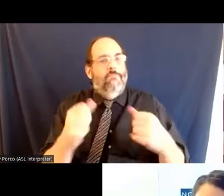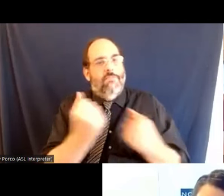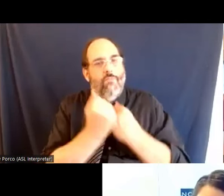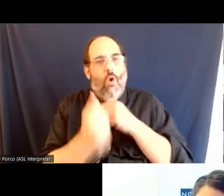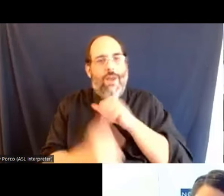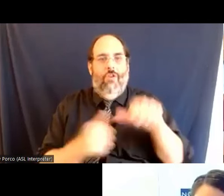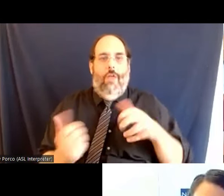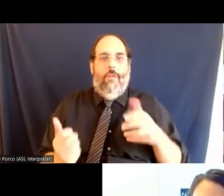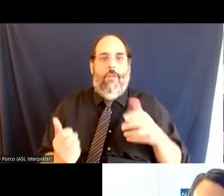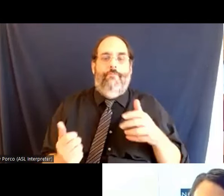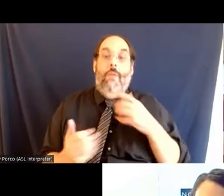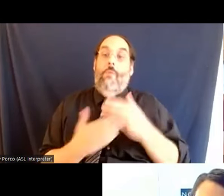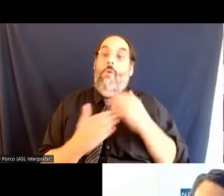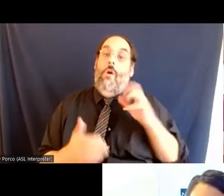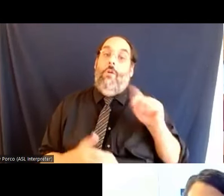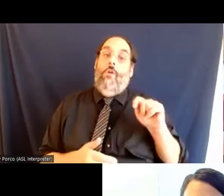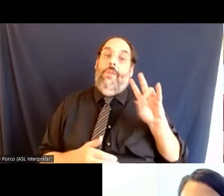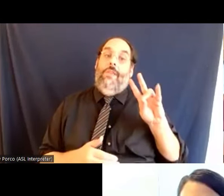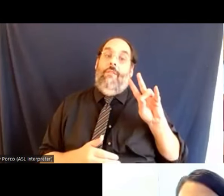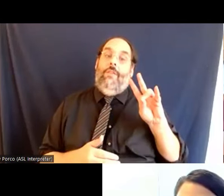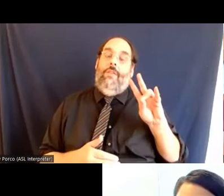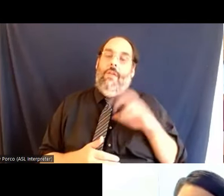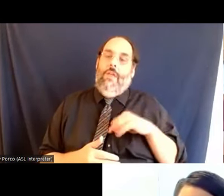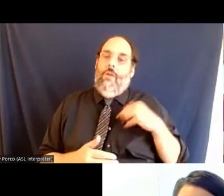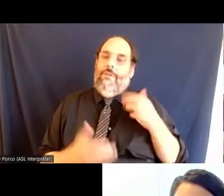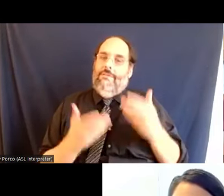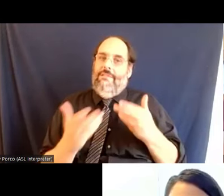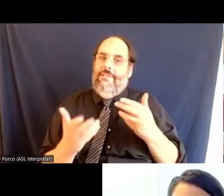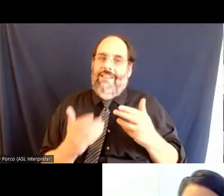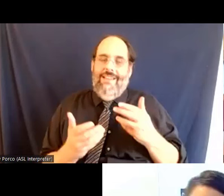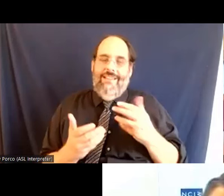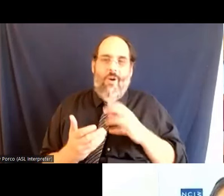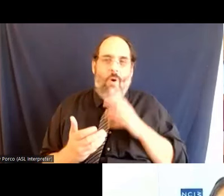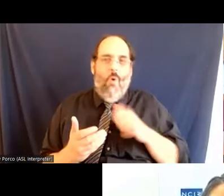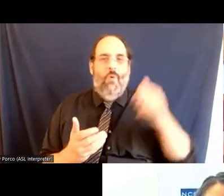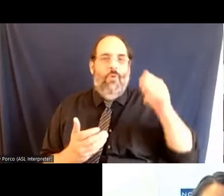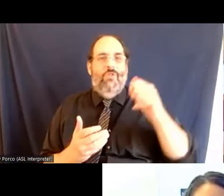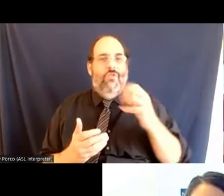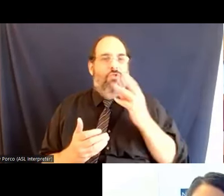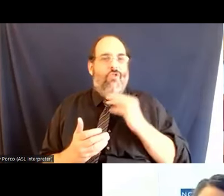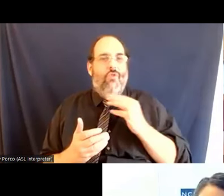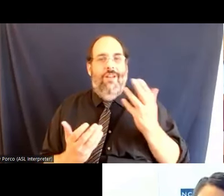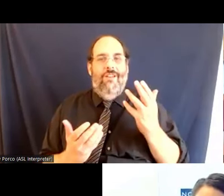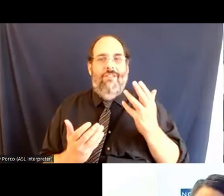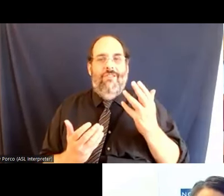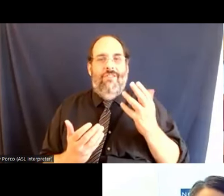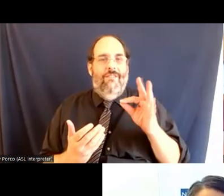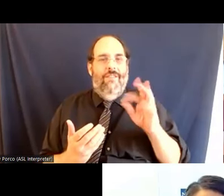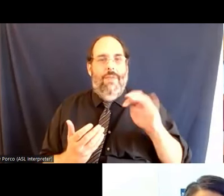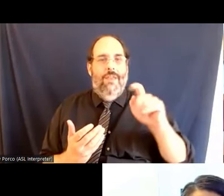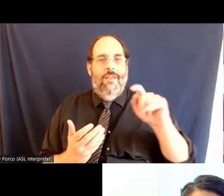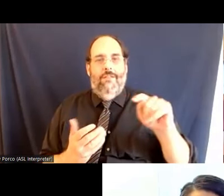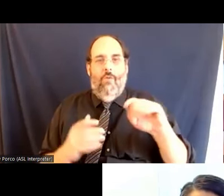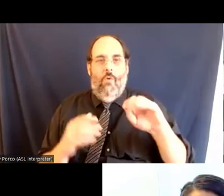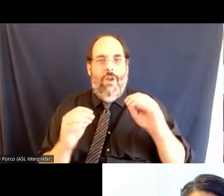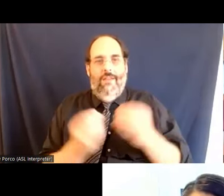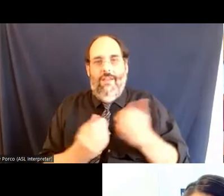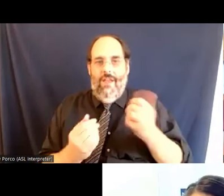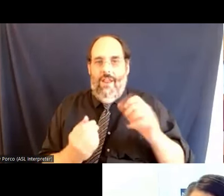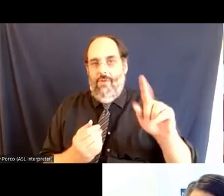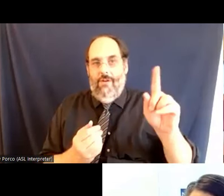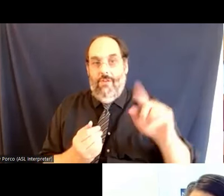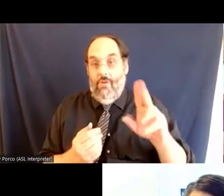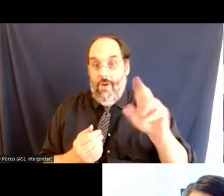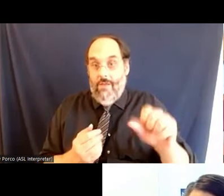say before October 7th that we are navigating as the oldest Jewish feminist organization in this country